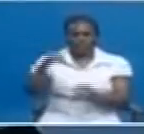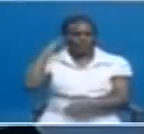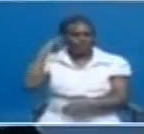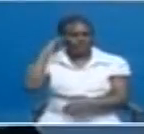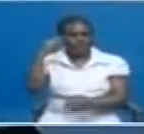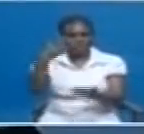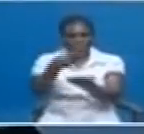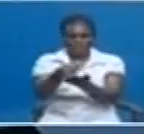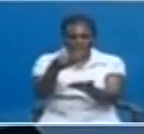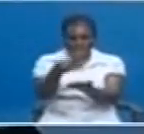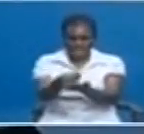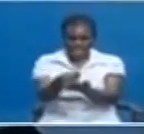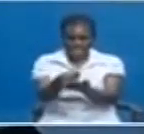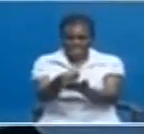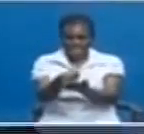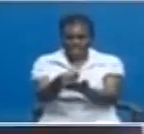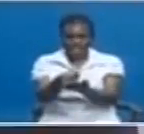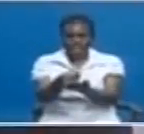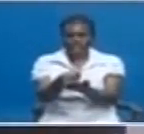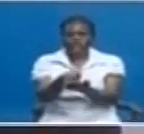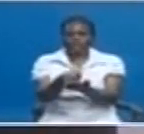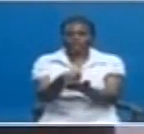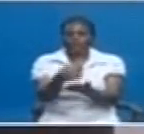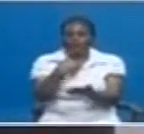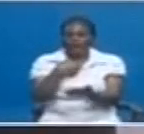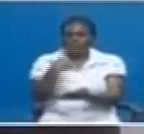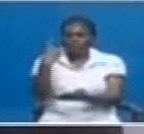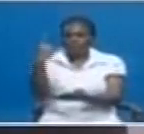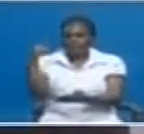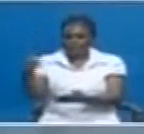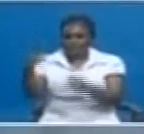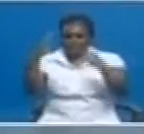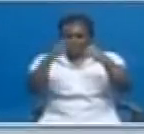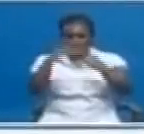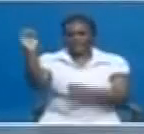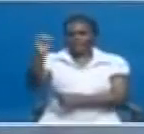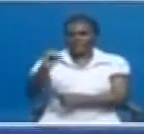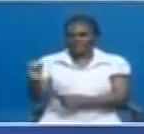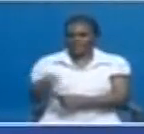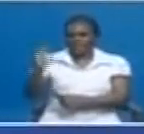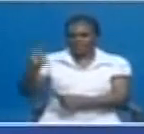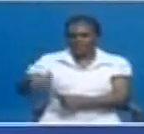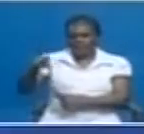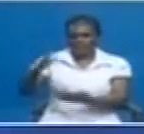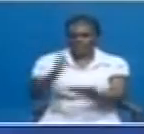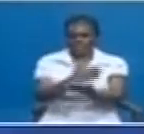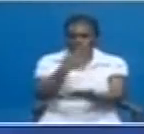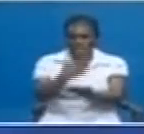mobile telecommunications industry now commands 1.9% market share as